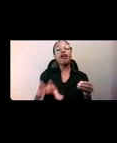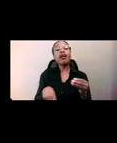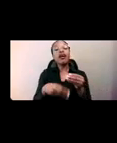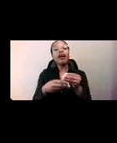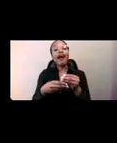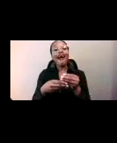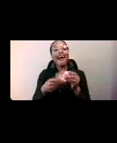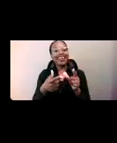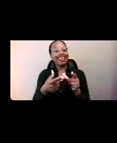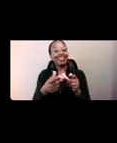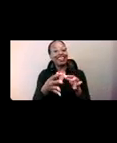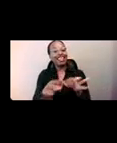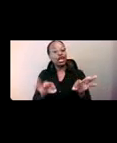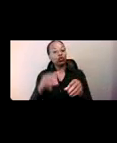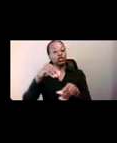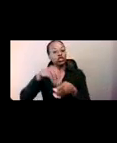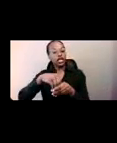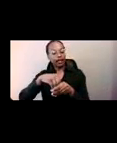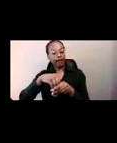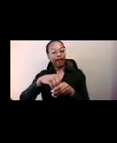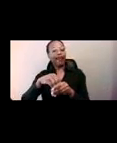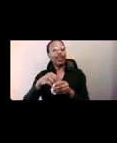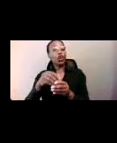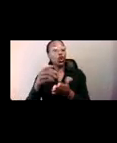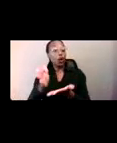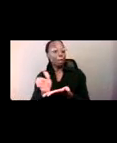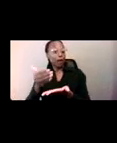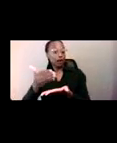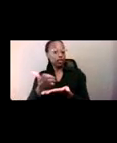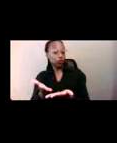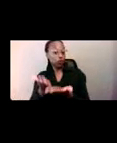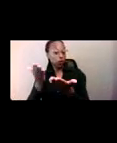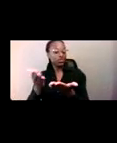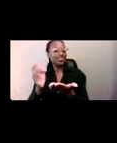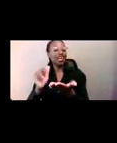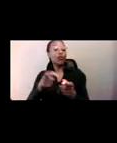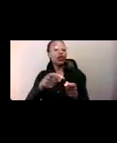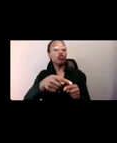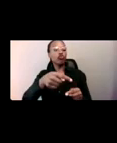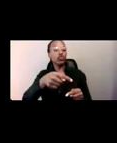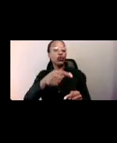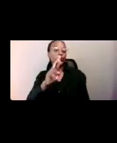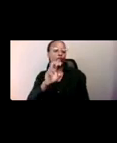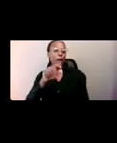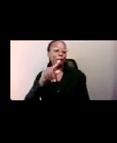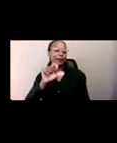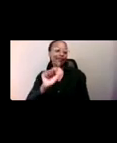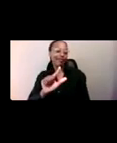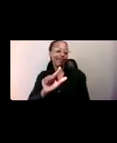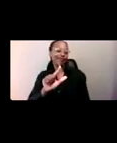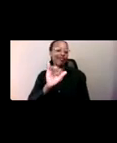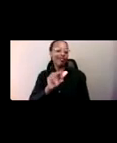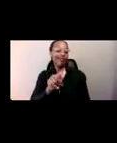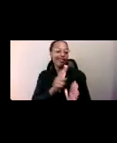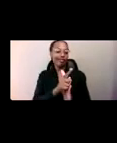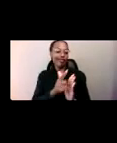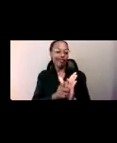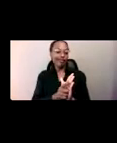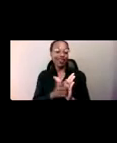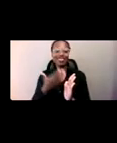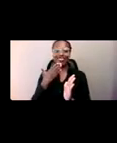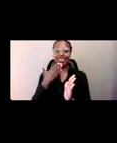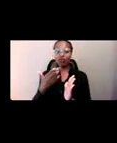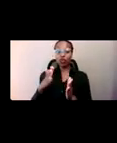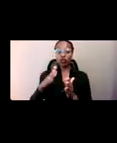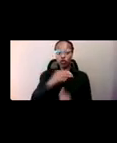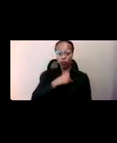would have repealed the law. Thanks to the efforts of our coalition partners and to members like you